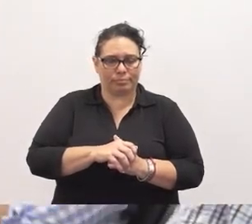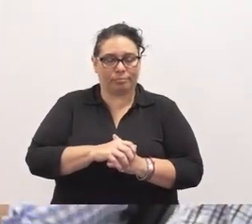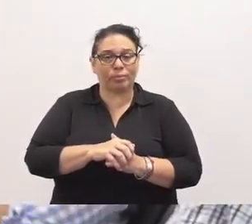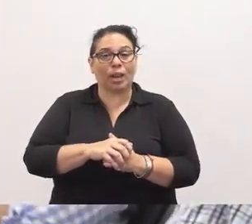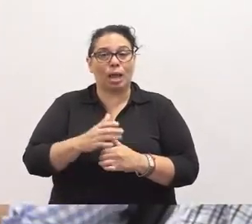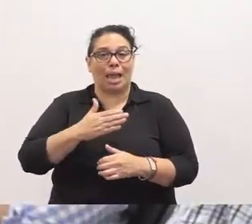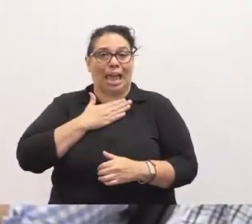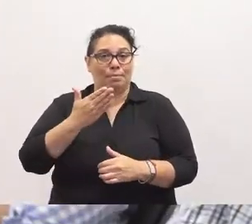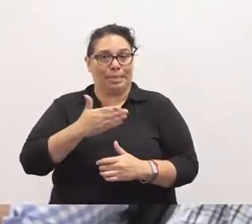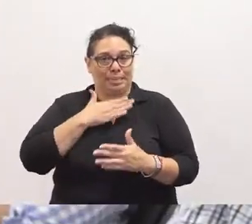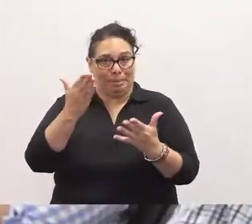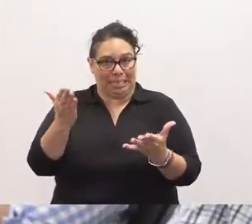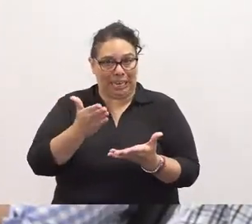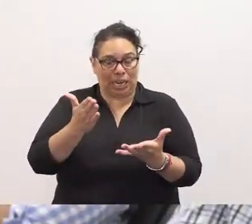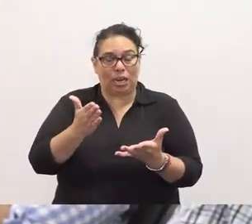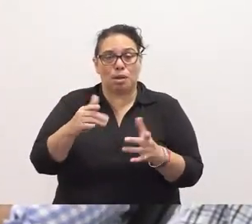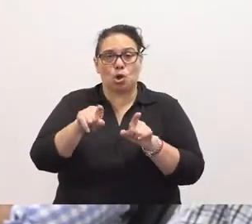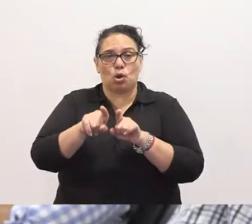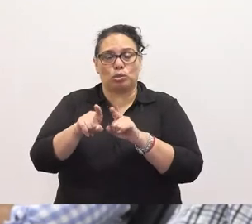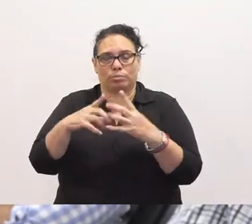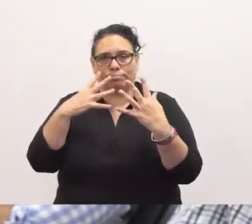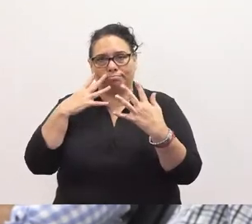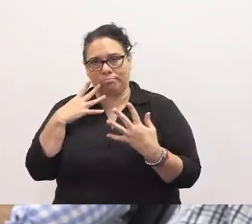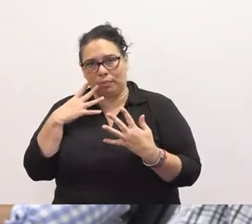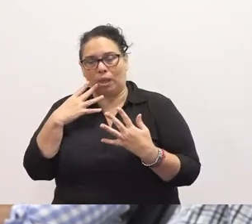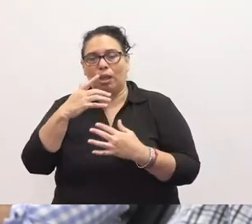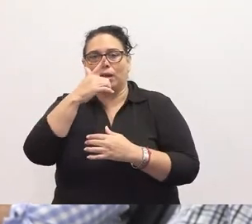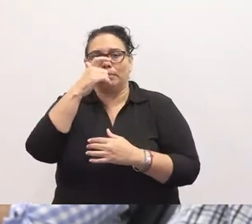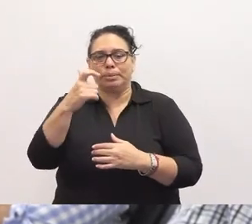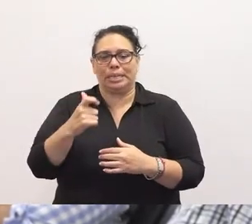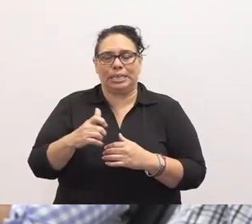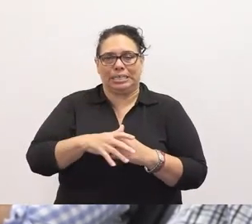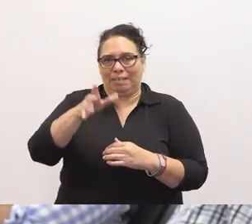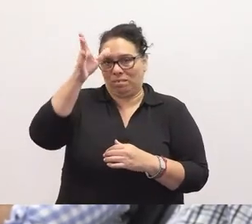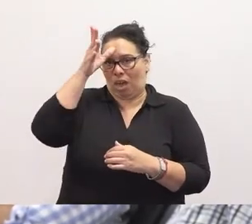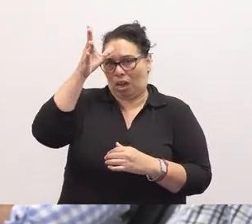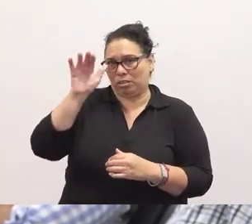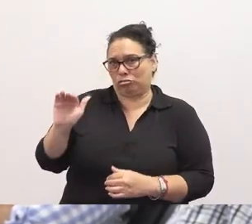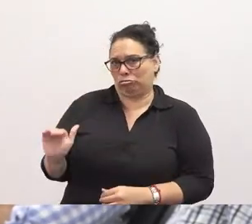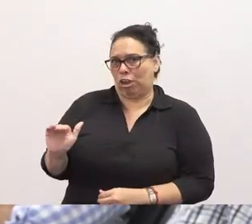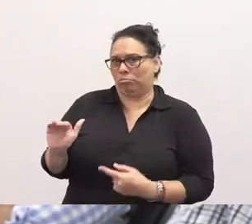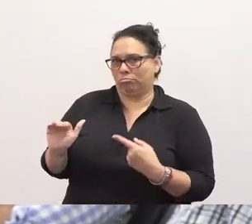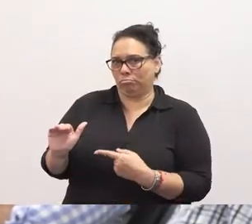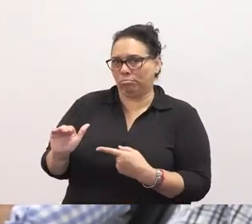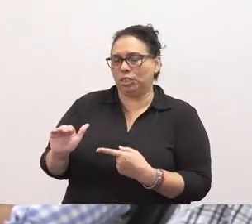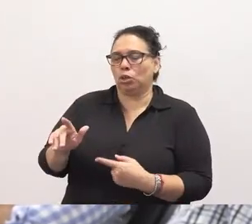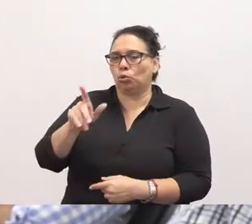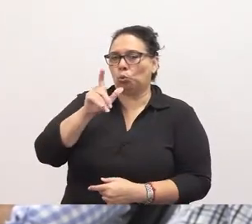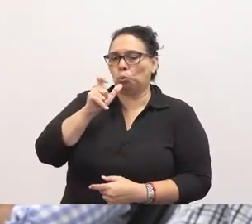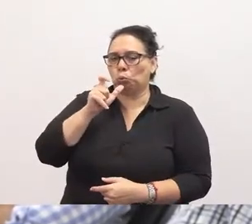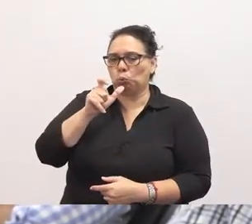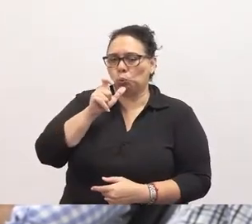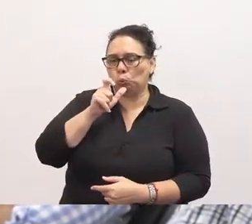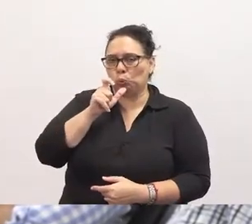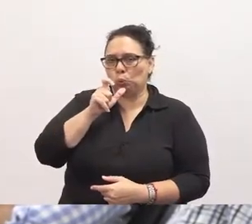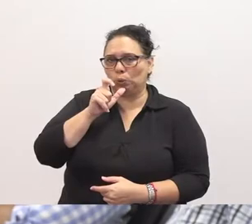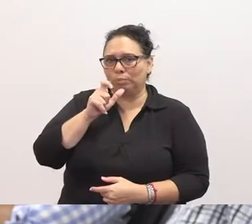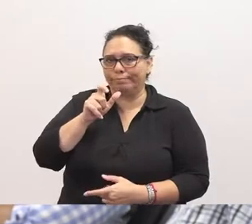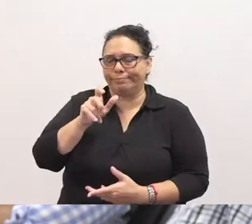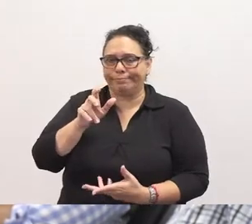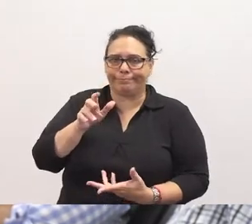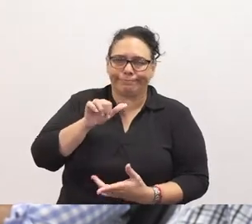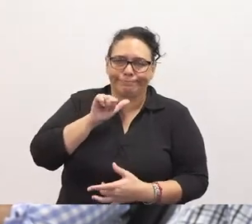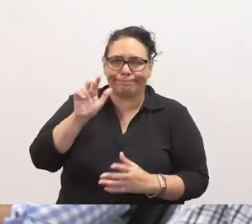I am happy to be here, but I am also sad because as a father of a child who is an abnormal